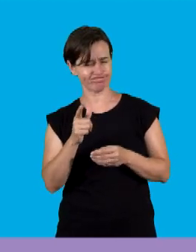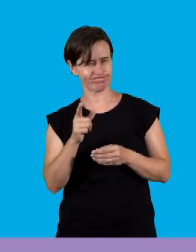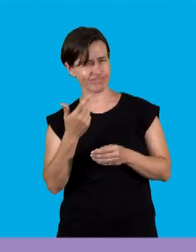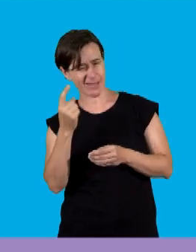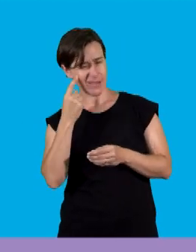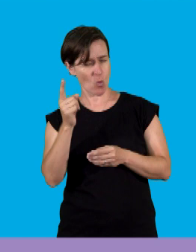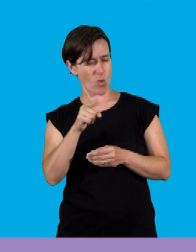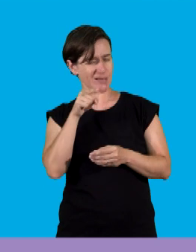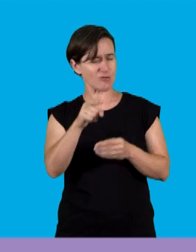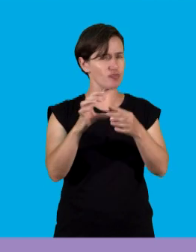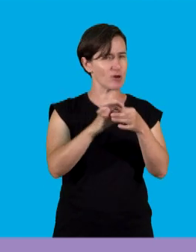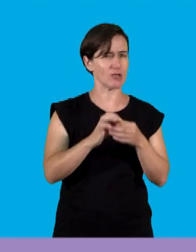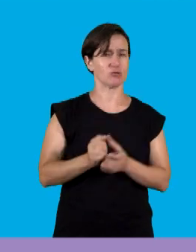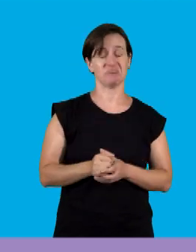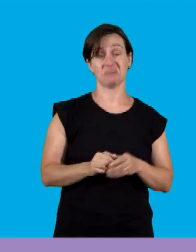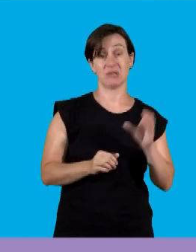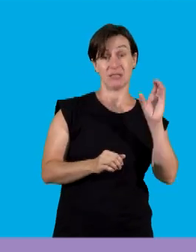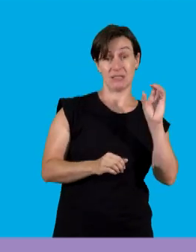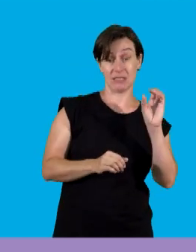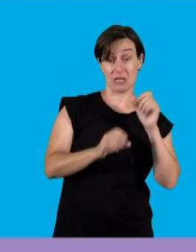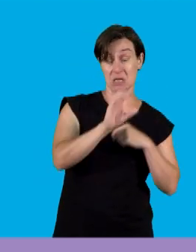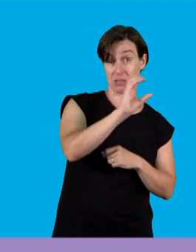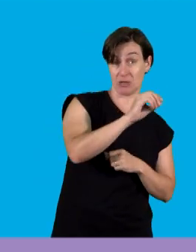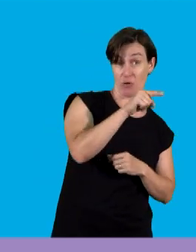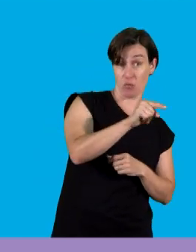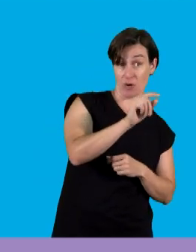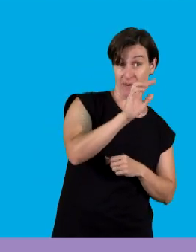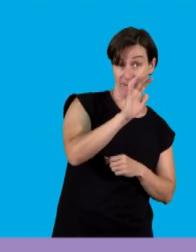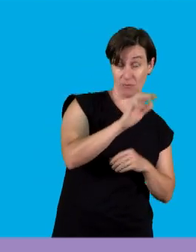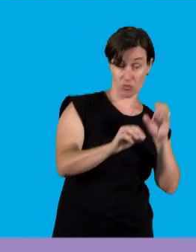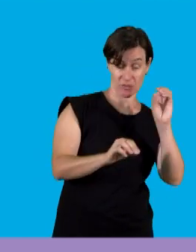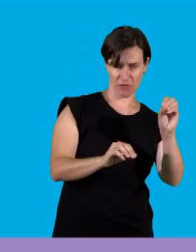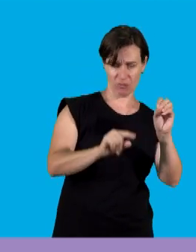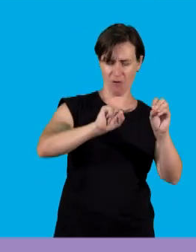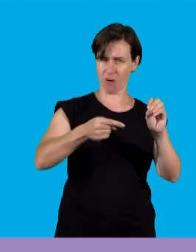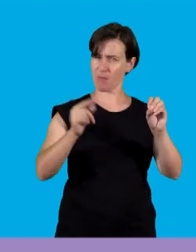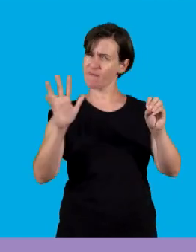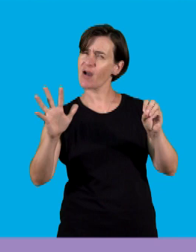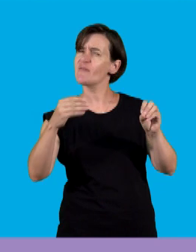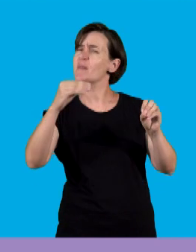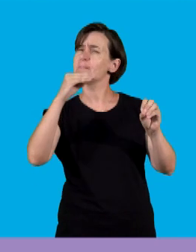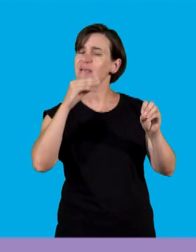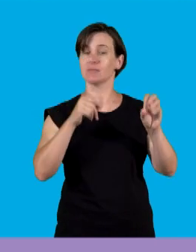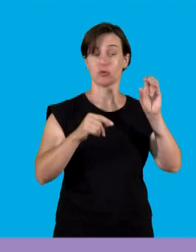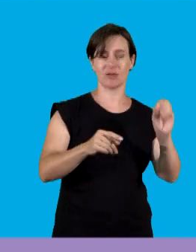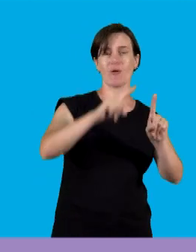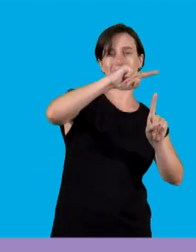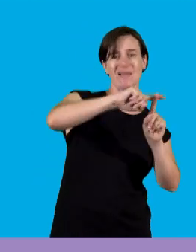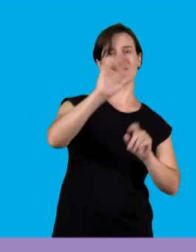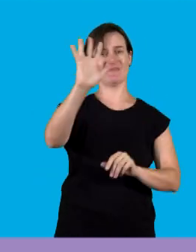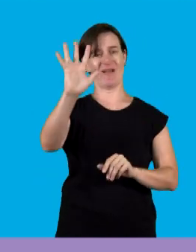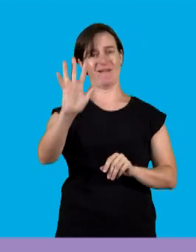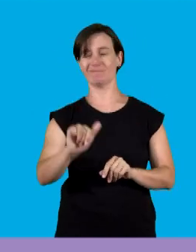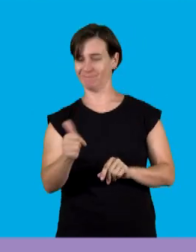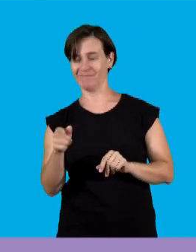is. So from 0 to 5, we can say that they added 5. So we add 5 from the first term to the